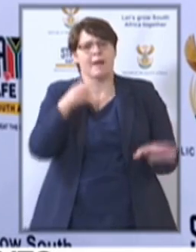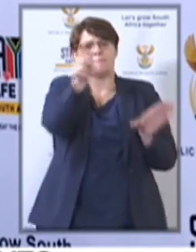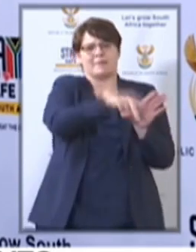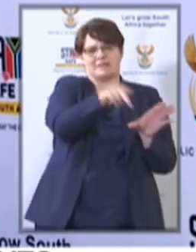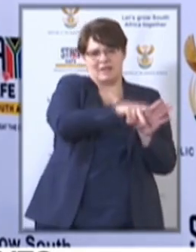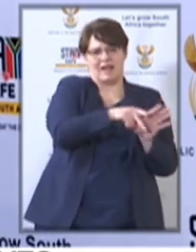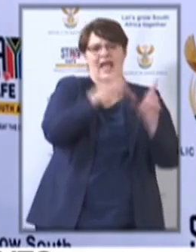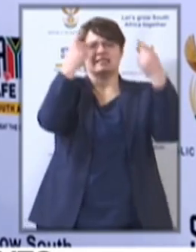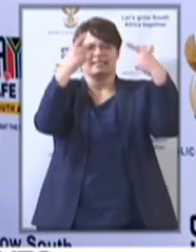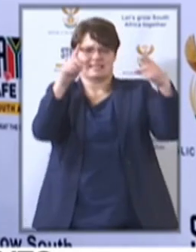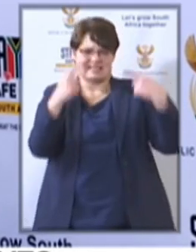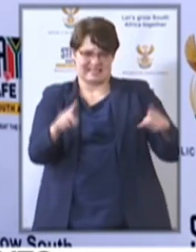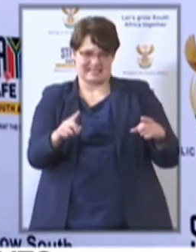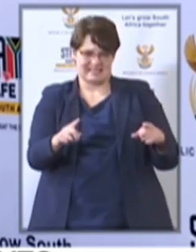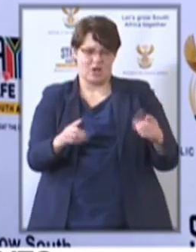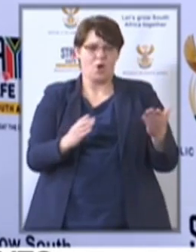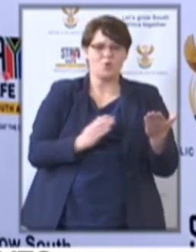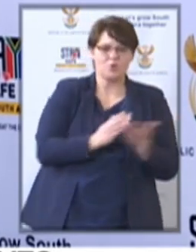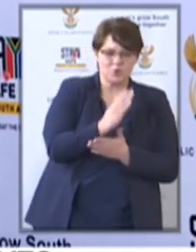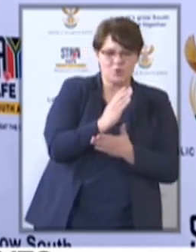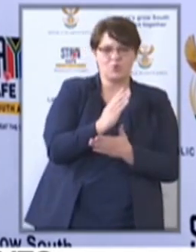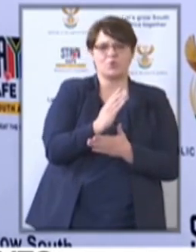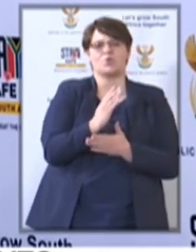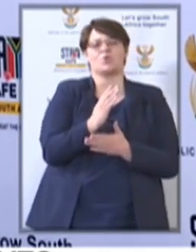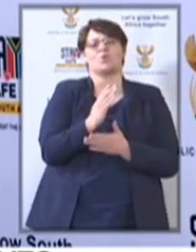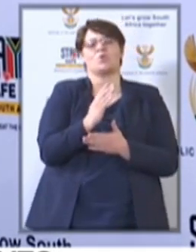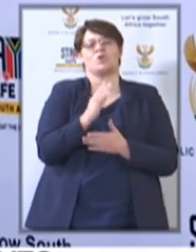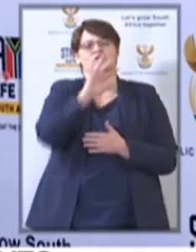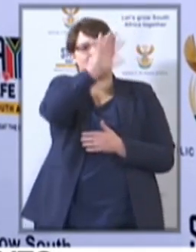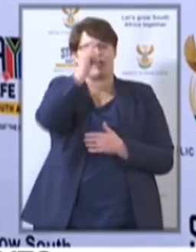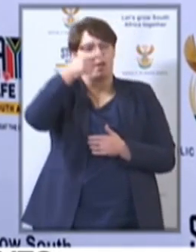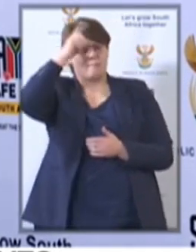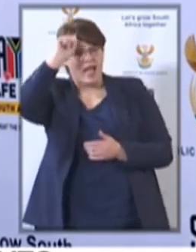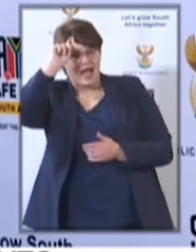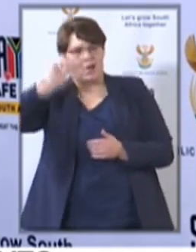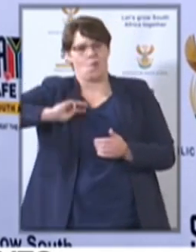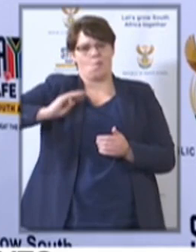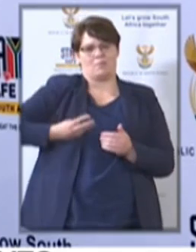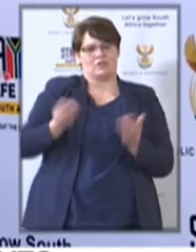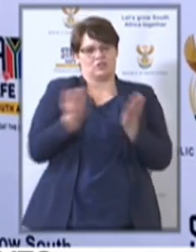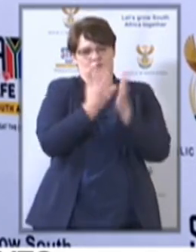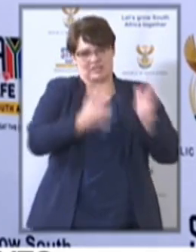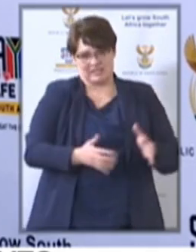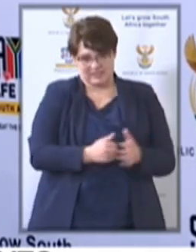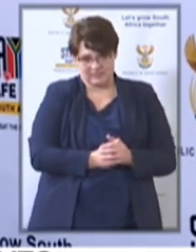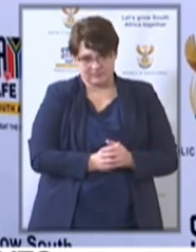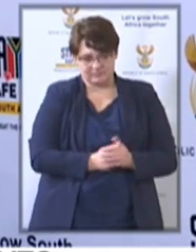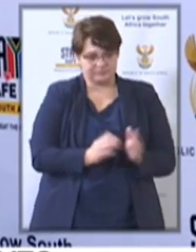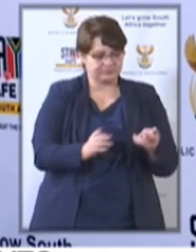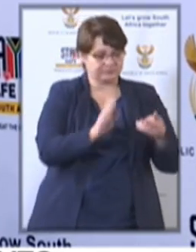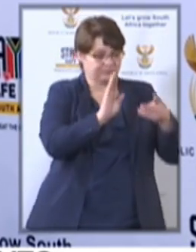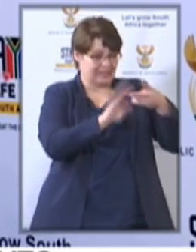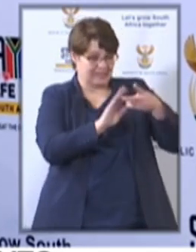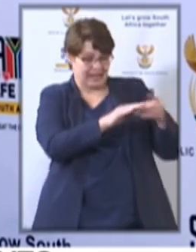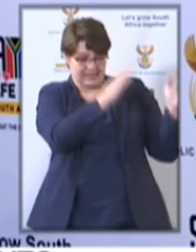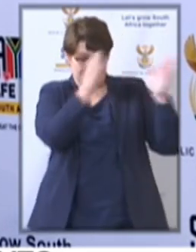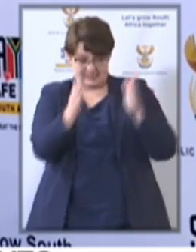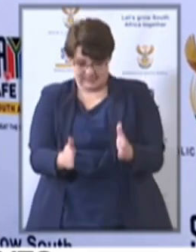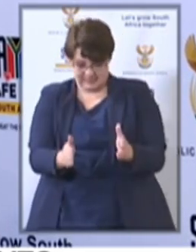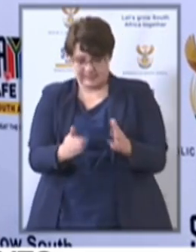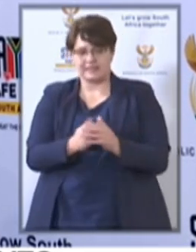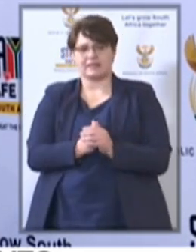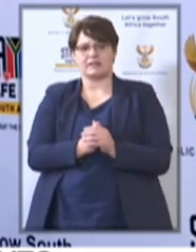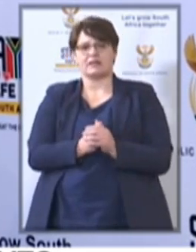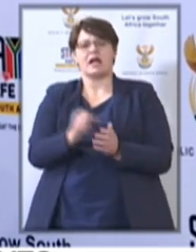and success by South African black and female students in the postgraduate pipeline. The second broad area is